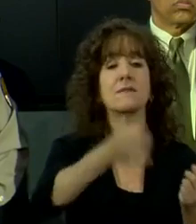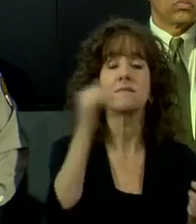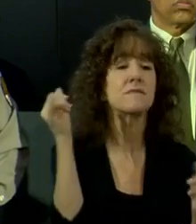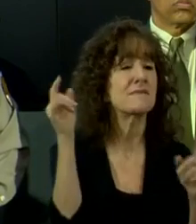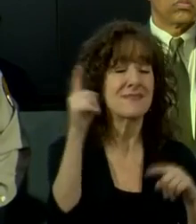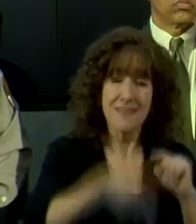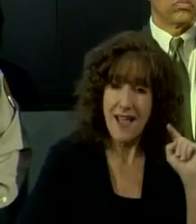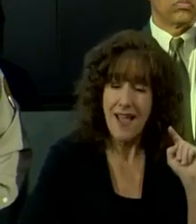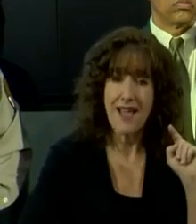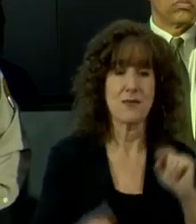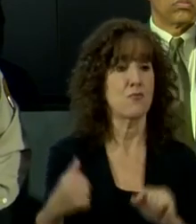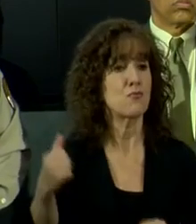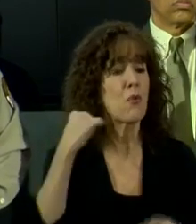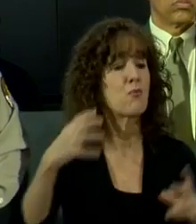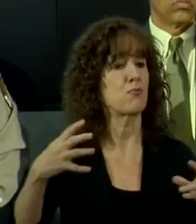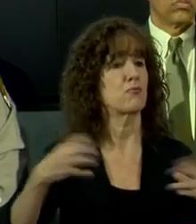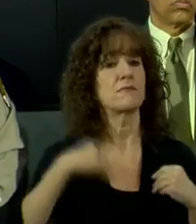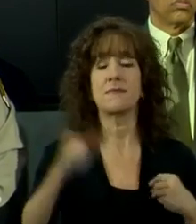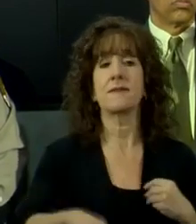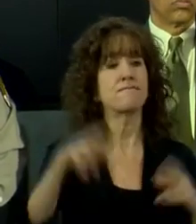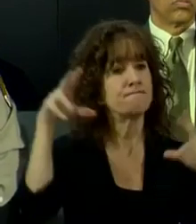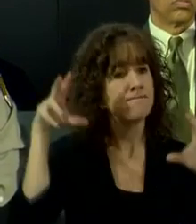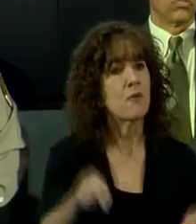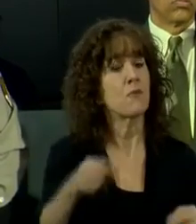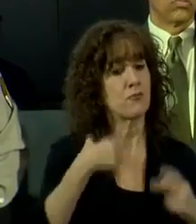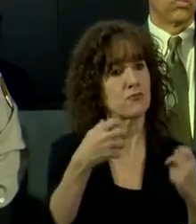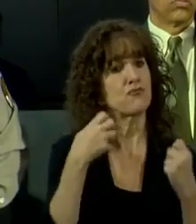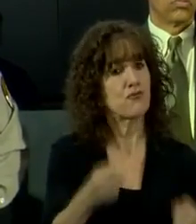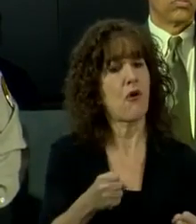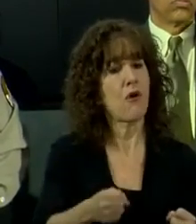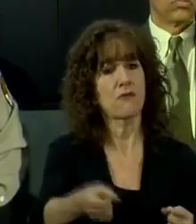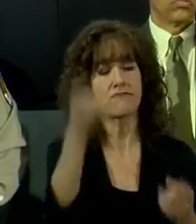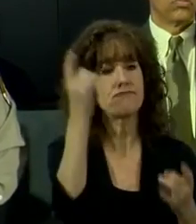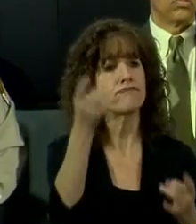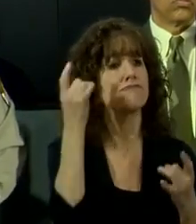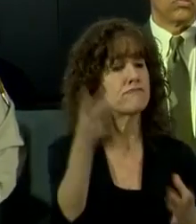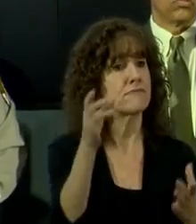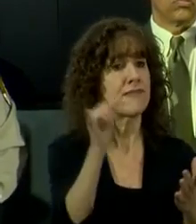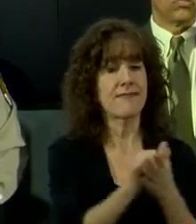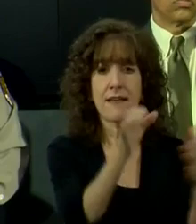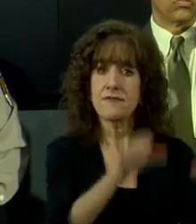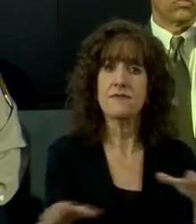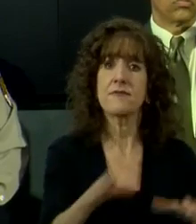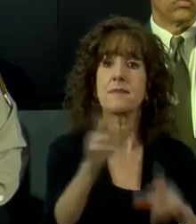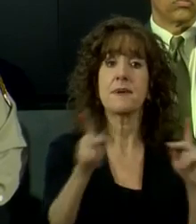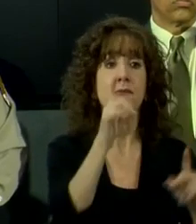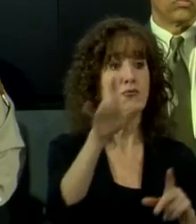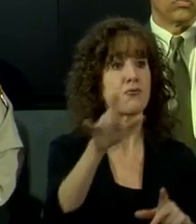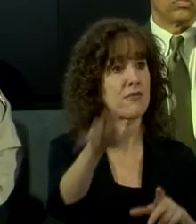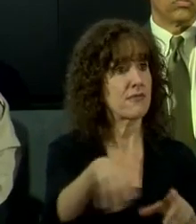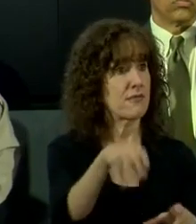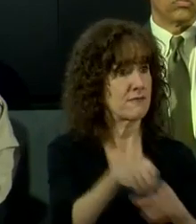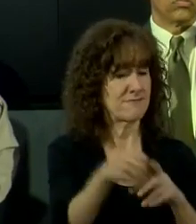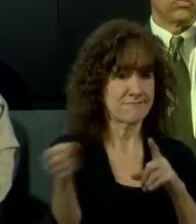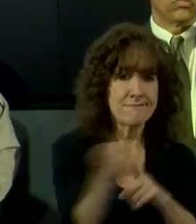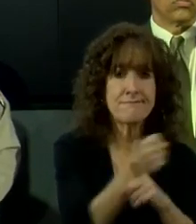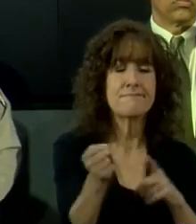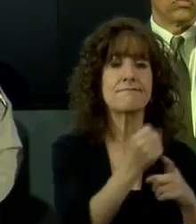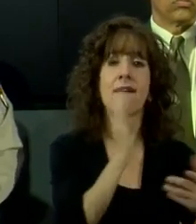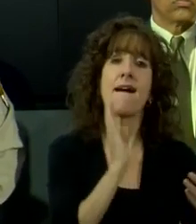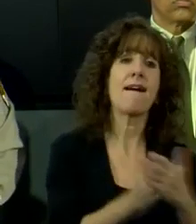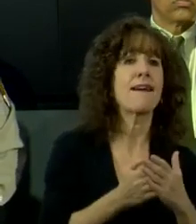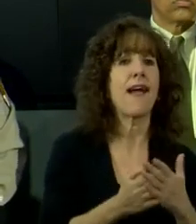and will not be tolerated. I strongly condemn the actions of those who engaged in direct attacks